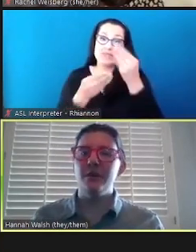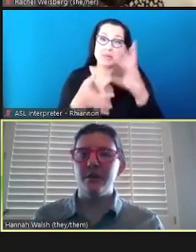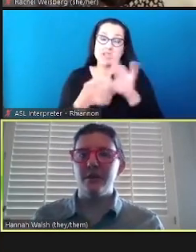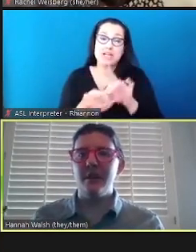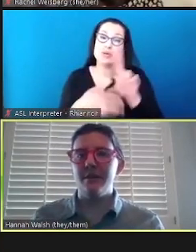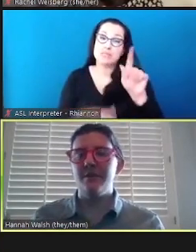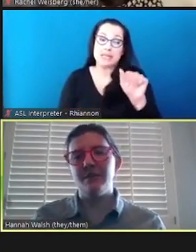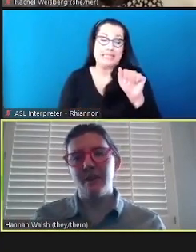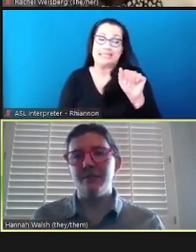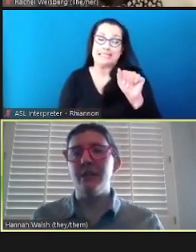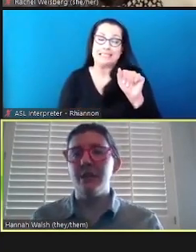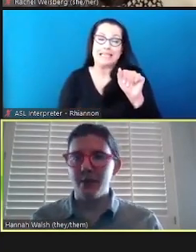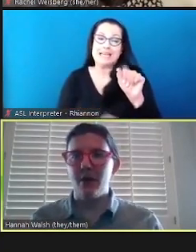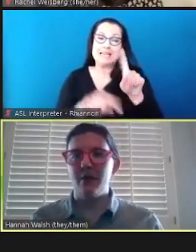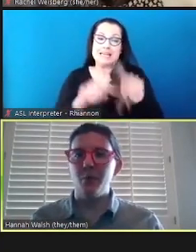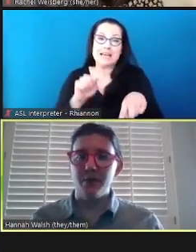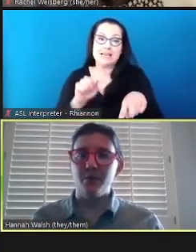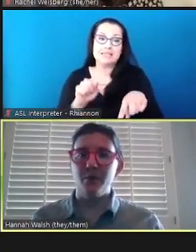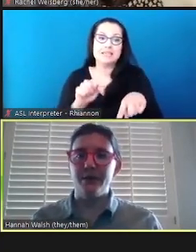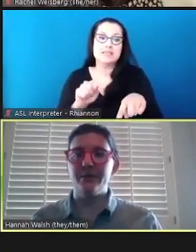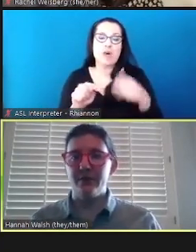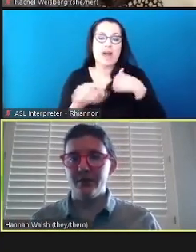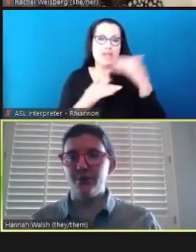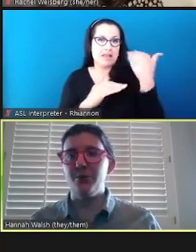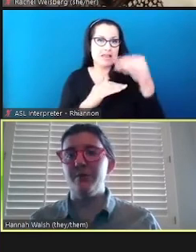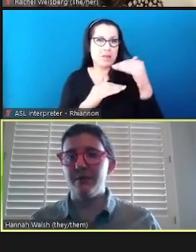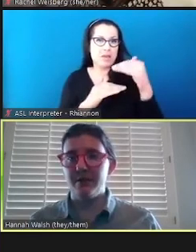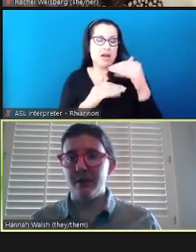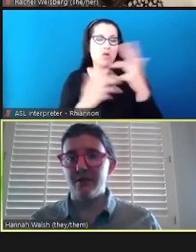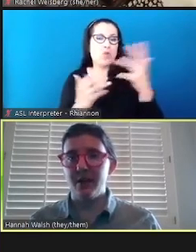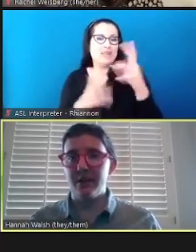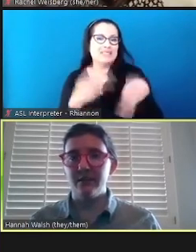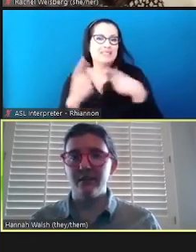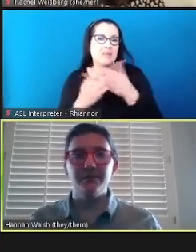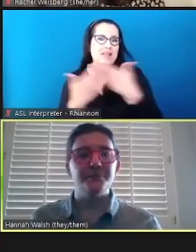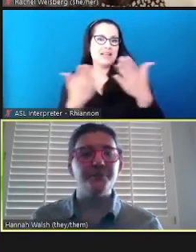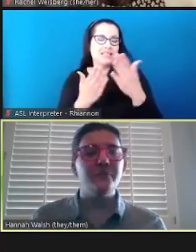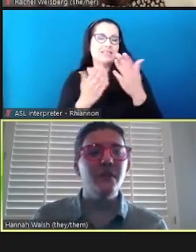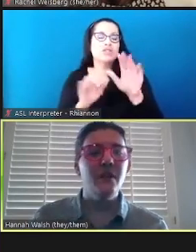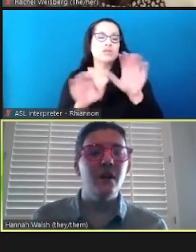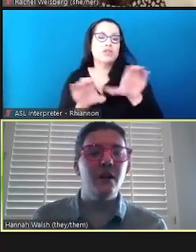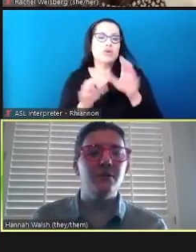So there's kind of a limit on what employers can do to incentivize.